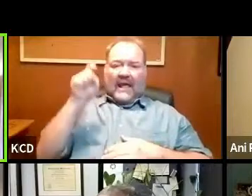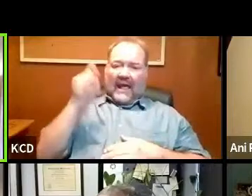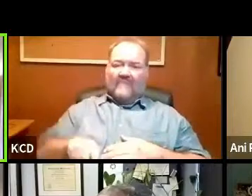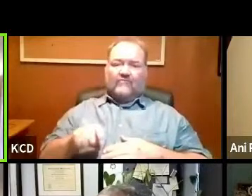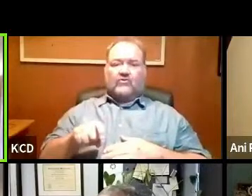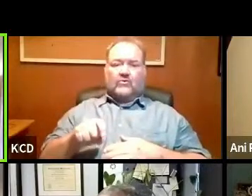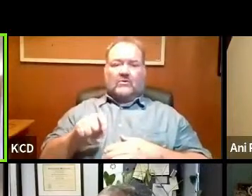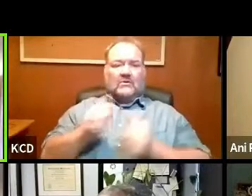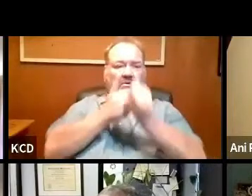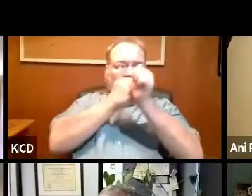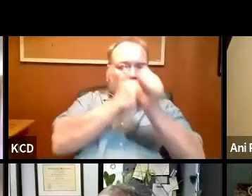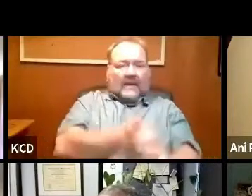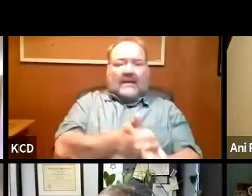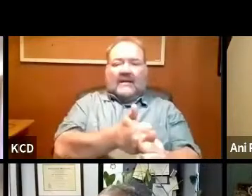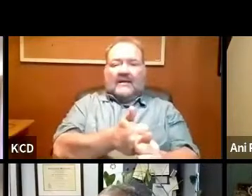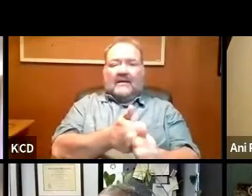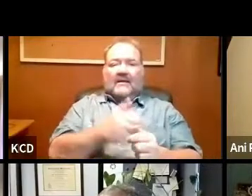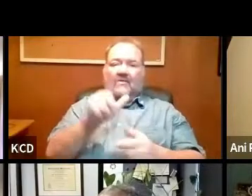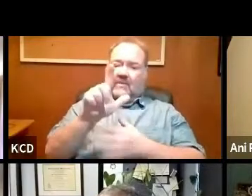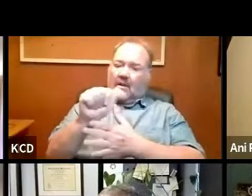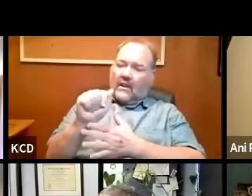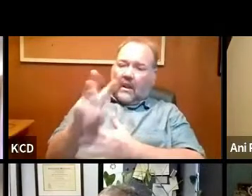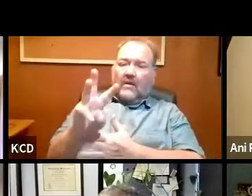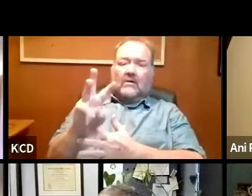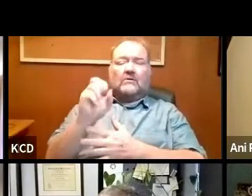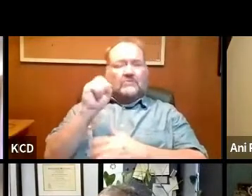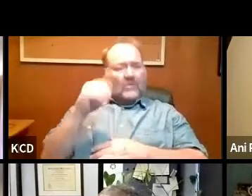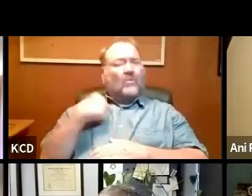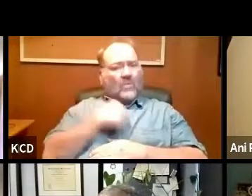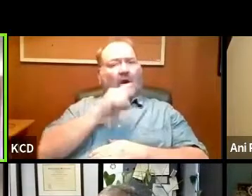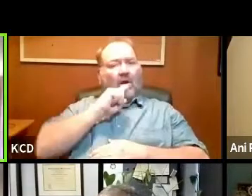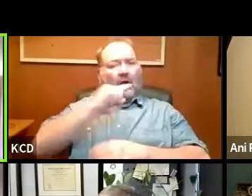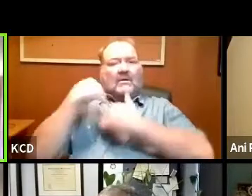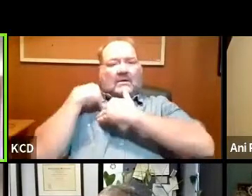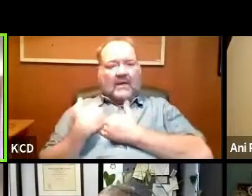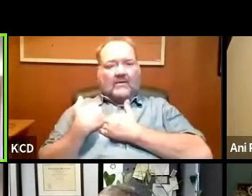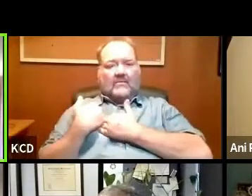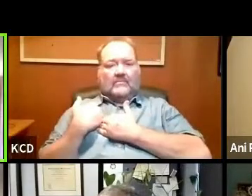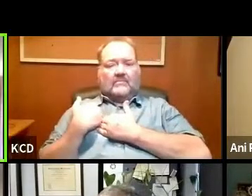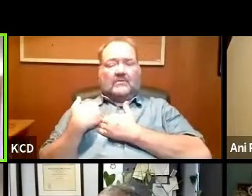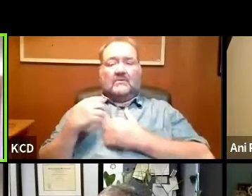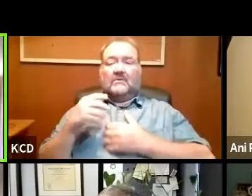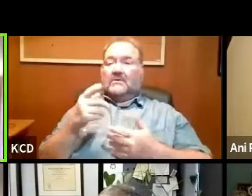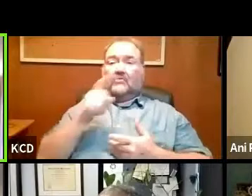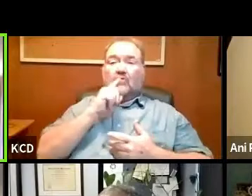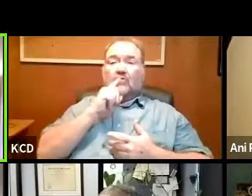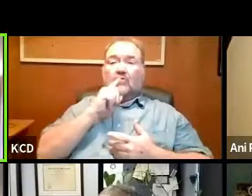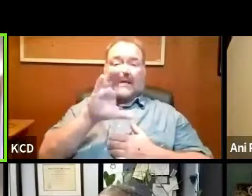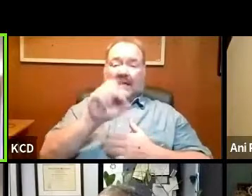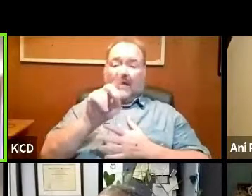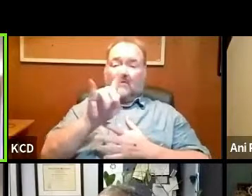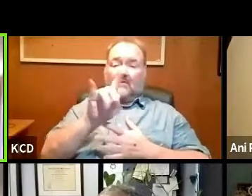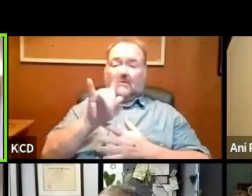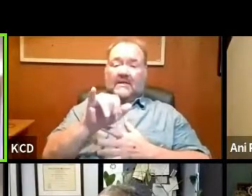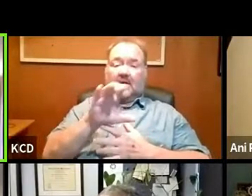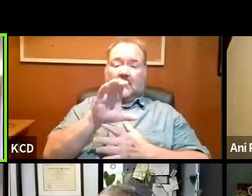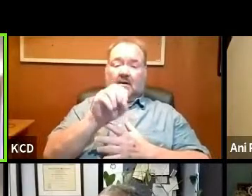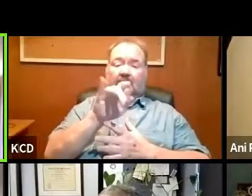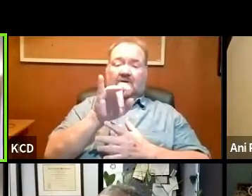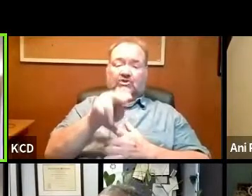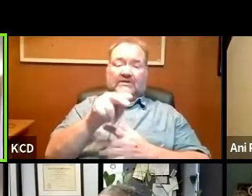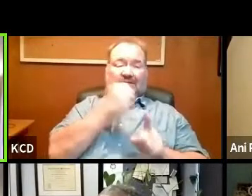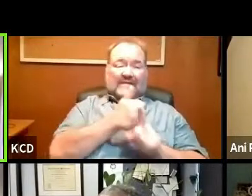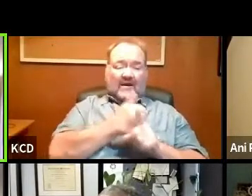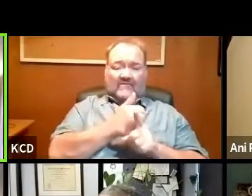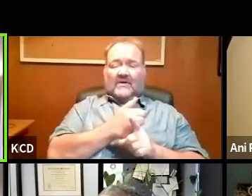to comply with the law. So we are held accountable. And in fact, the county commission itself